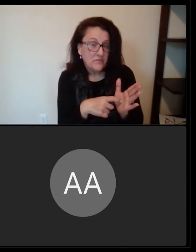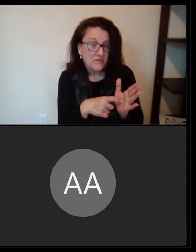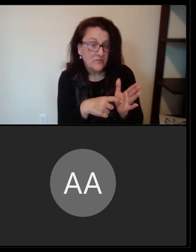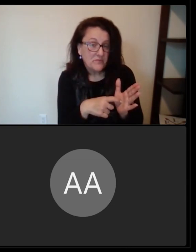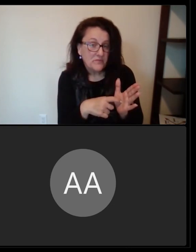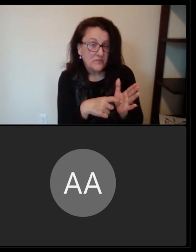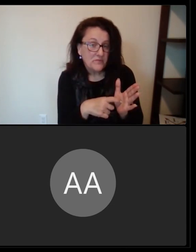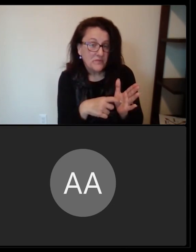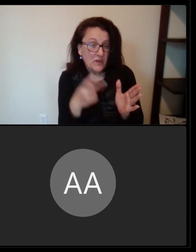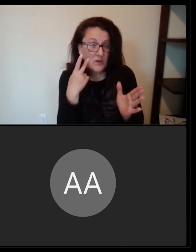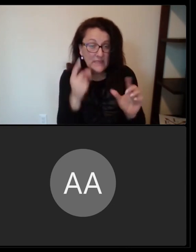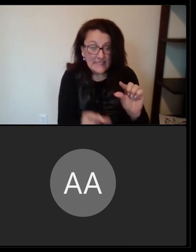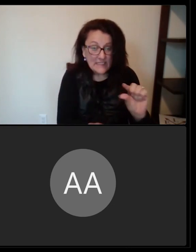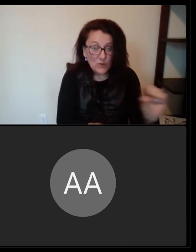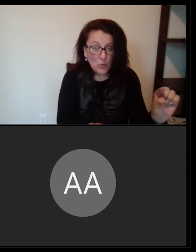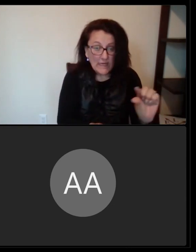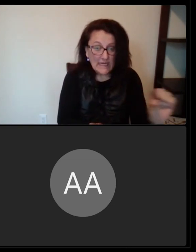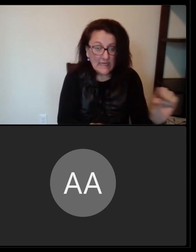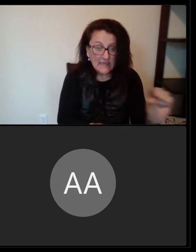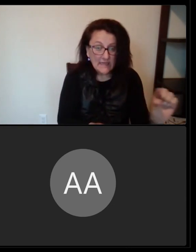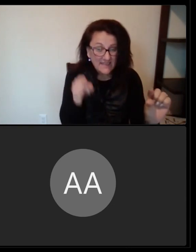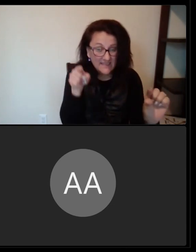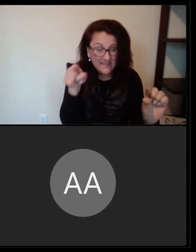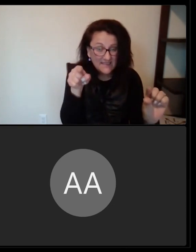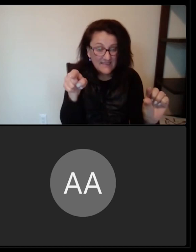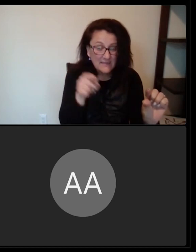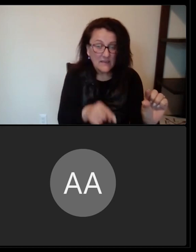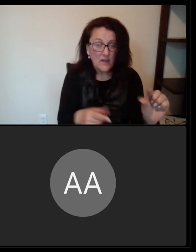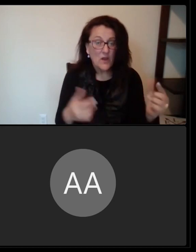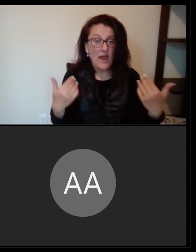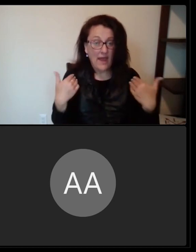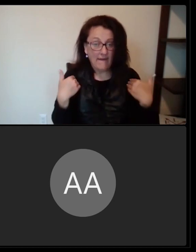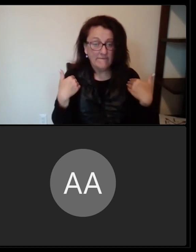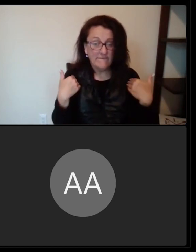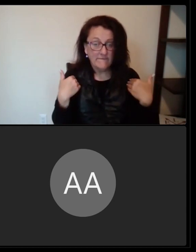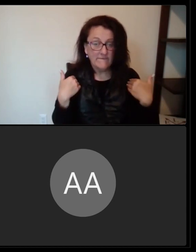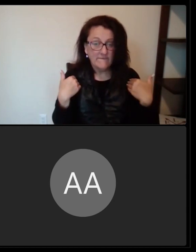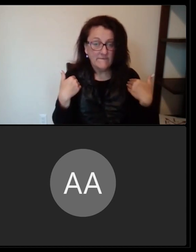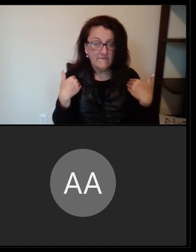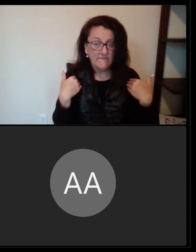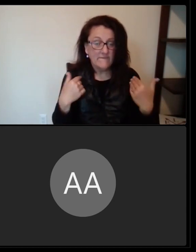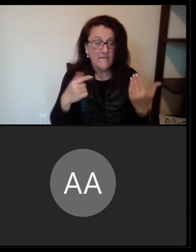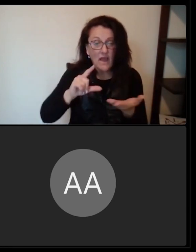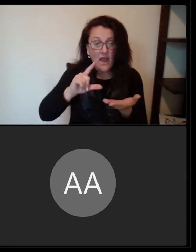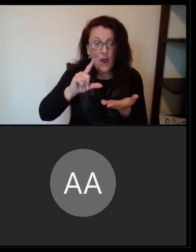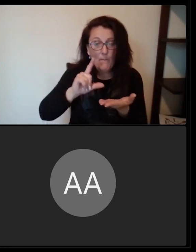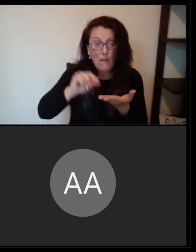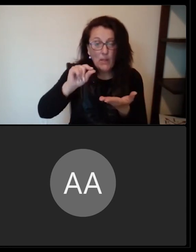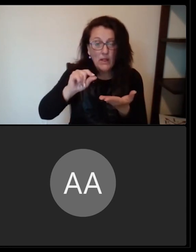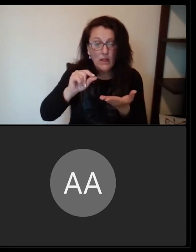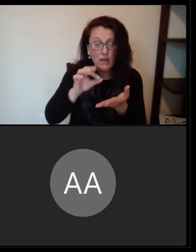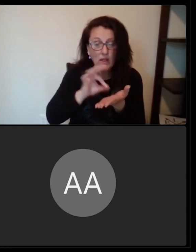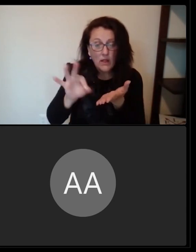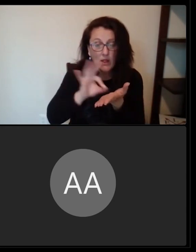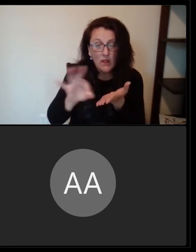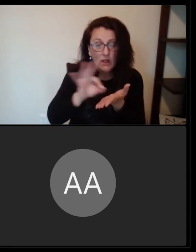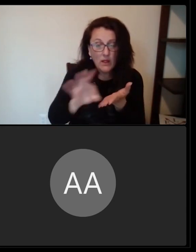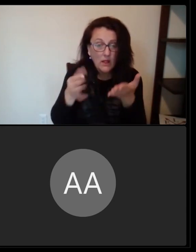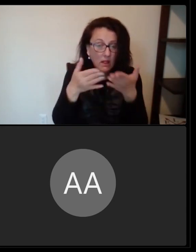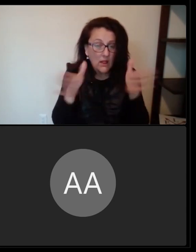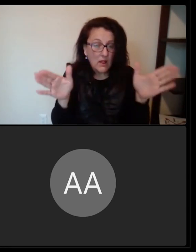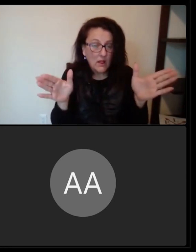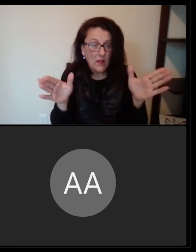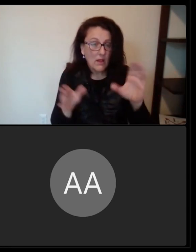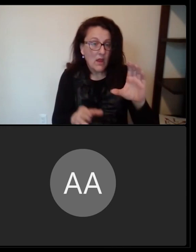right on the screen here, down at the bottom, we do have our public counter for the election. Cards